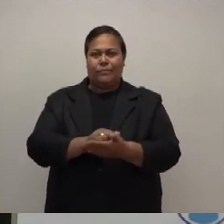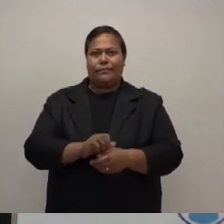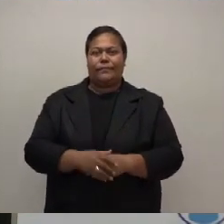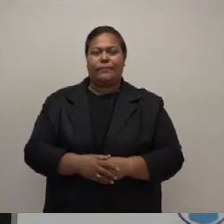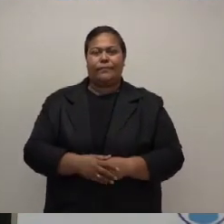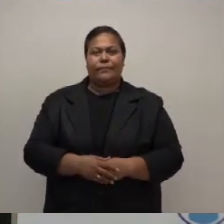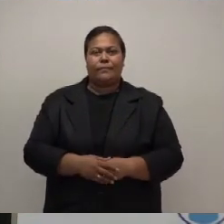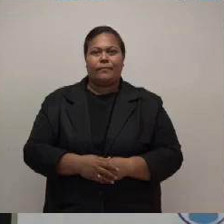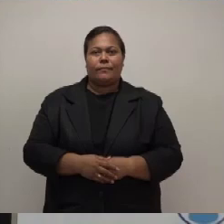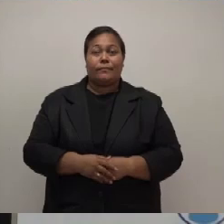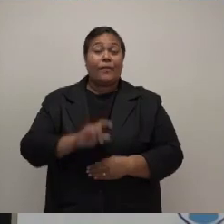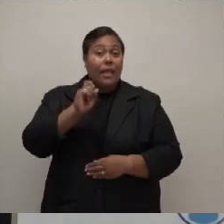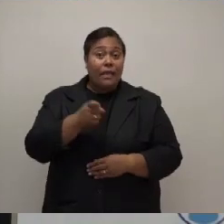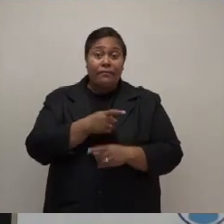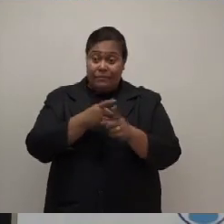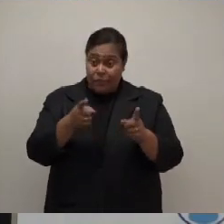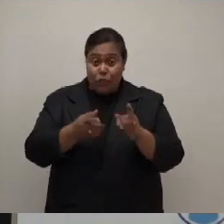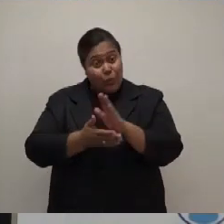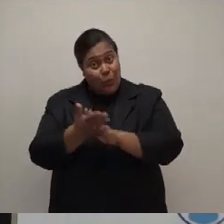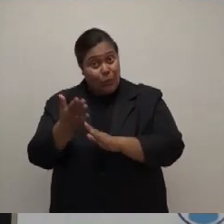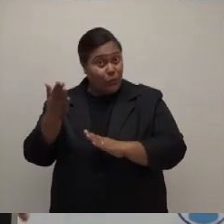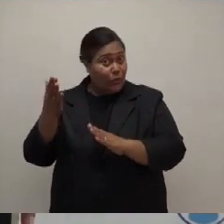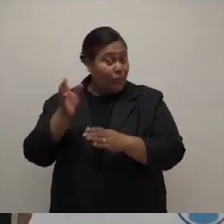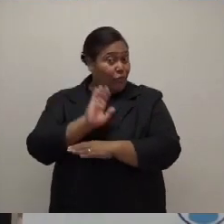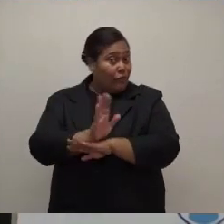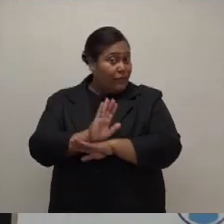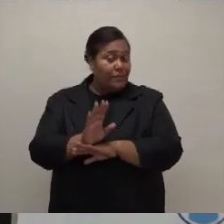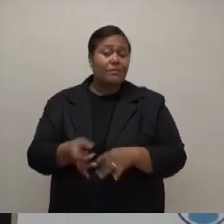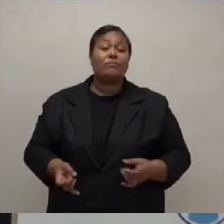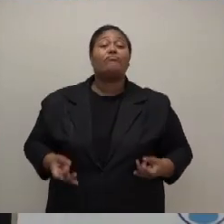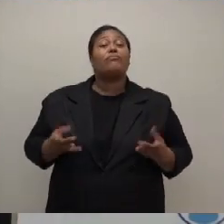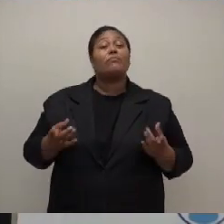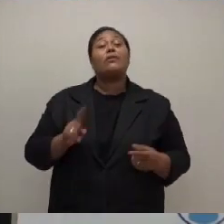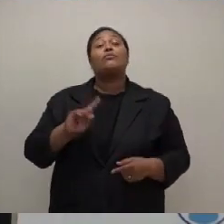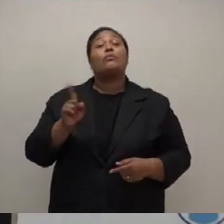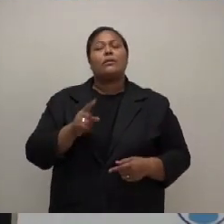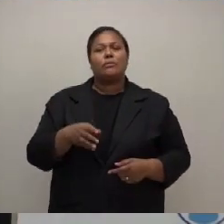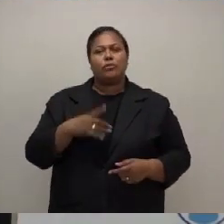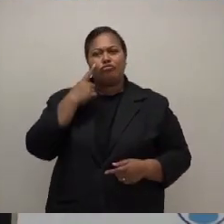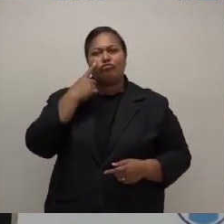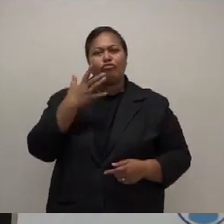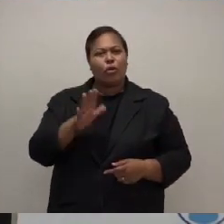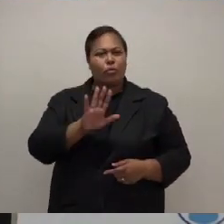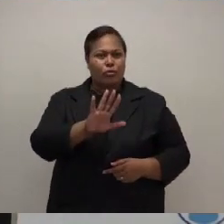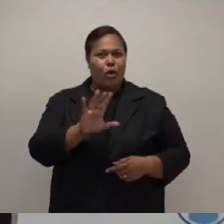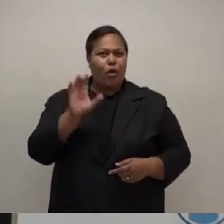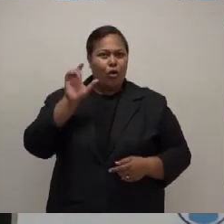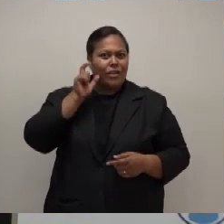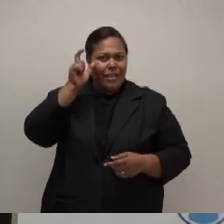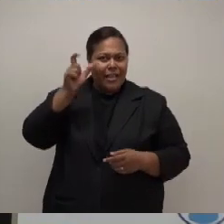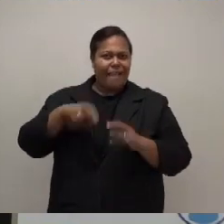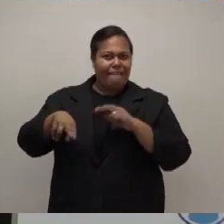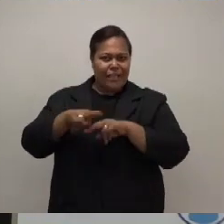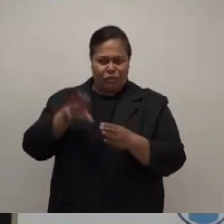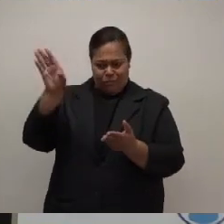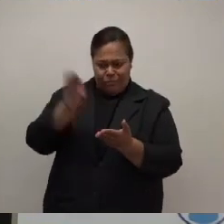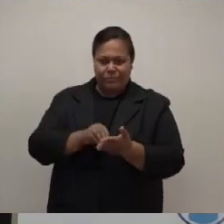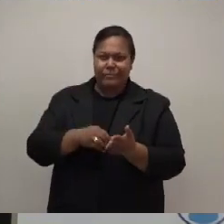sanitized. And if you're going to go to the movies, be prepared to quickly show your careFIJI app.